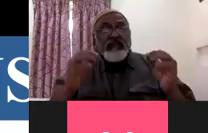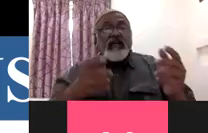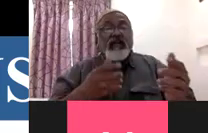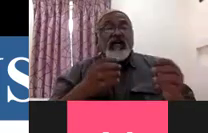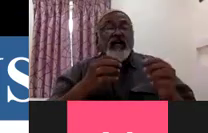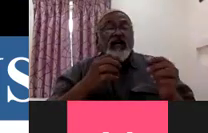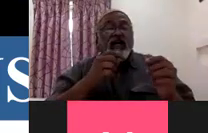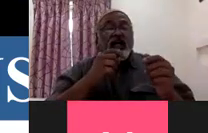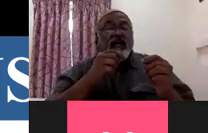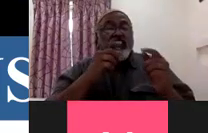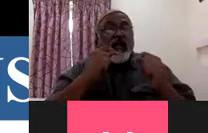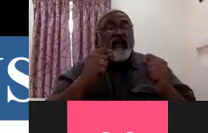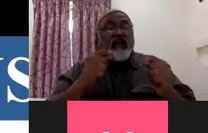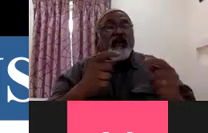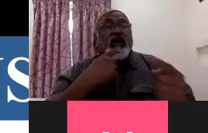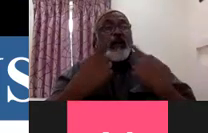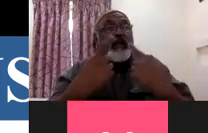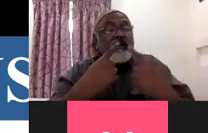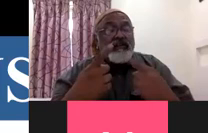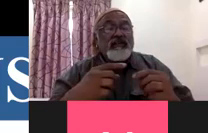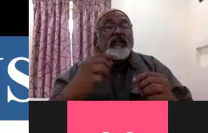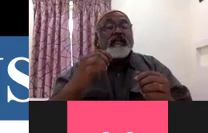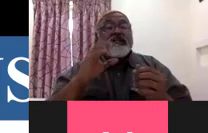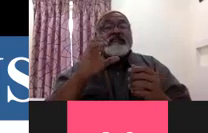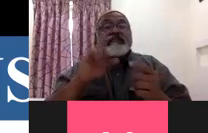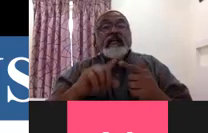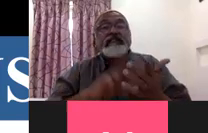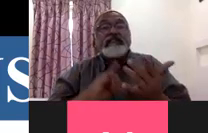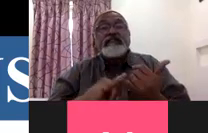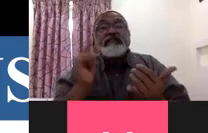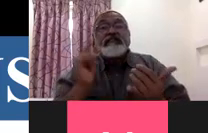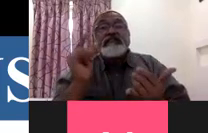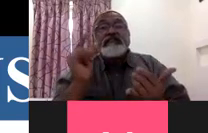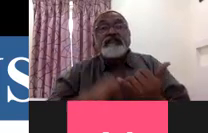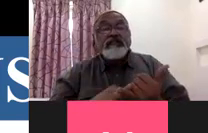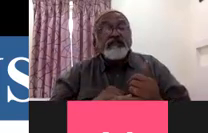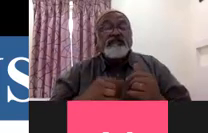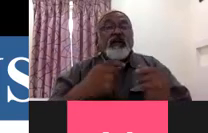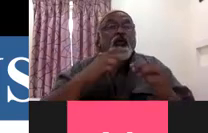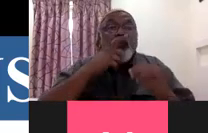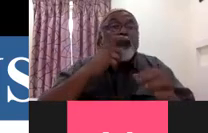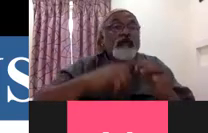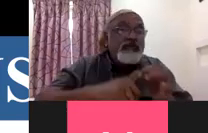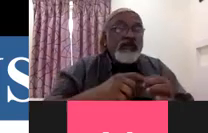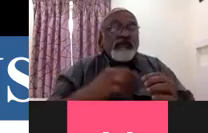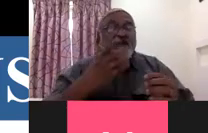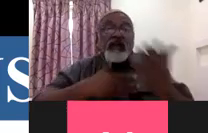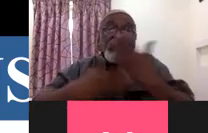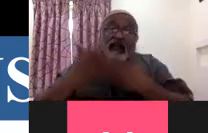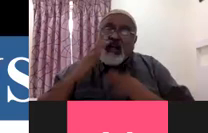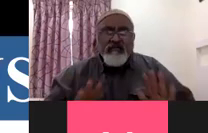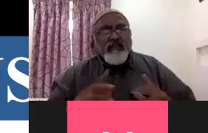conditions and may not, there are many invisible conditions, mental health conditions, which may have got missed out. And